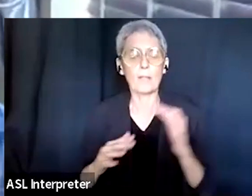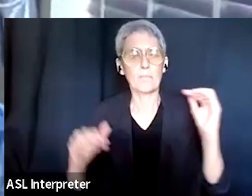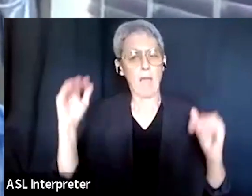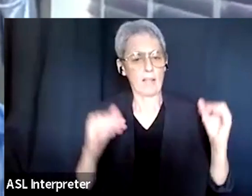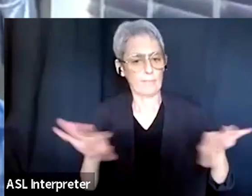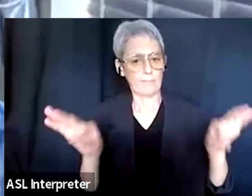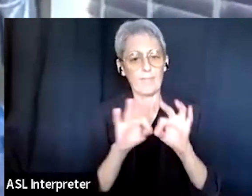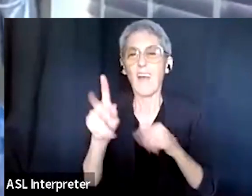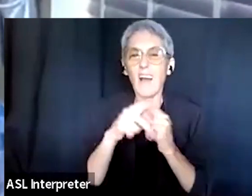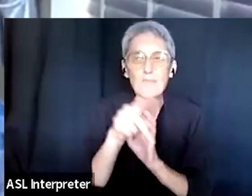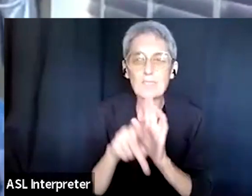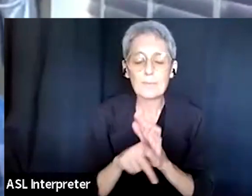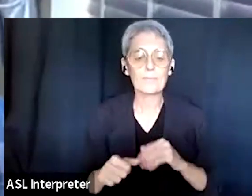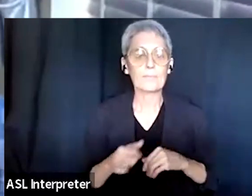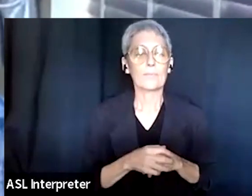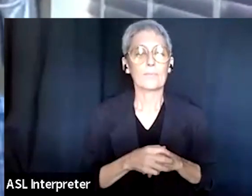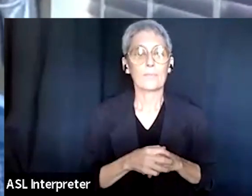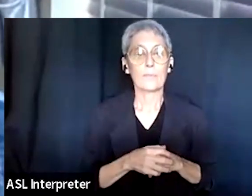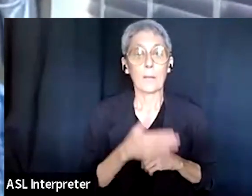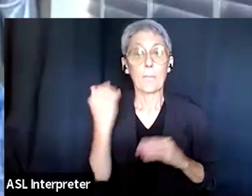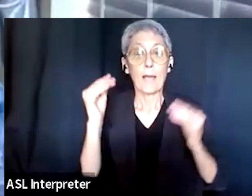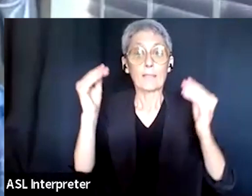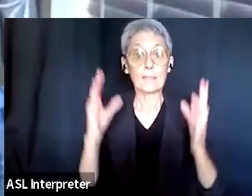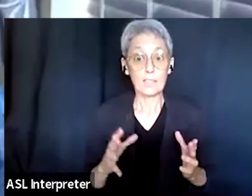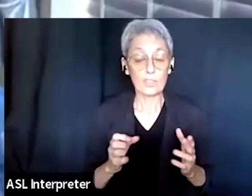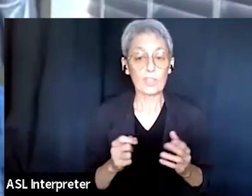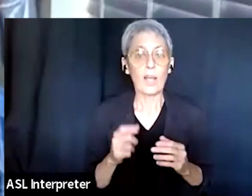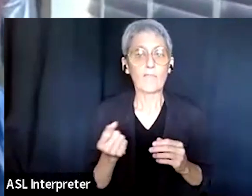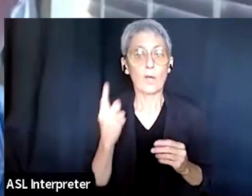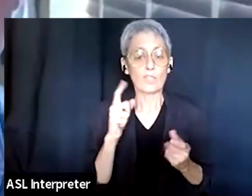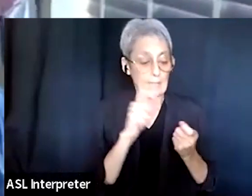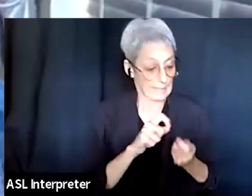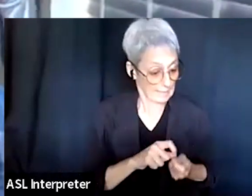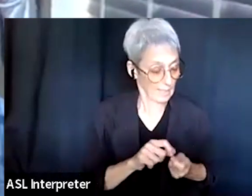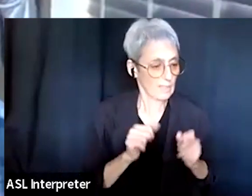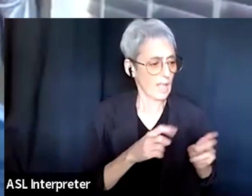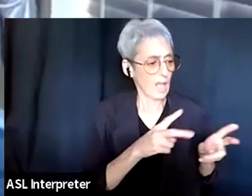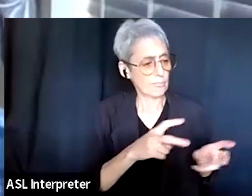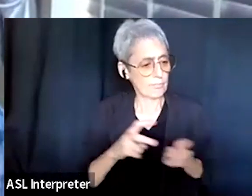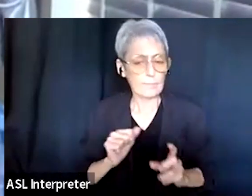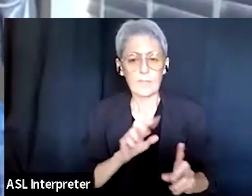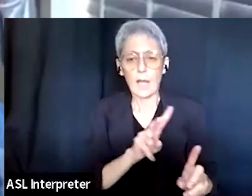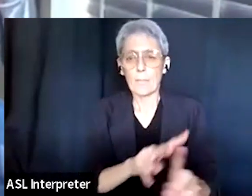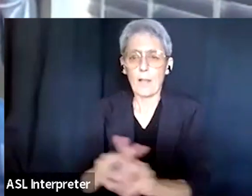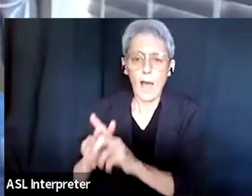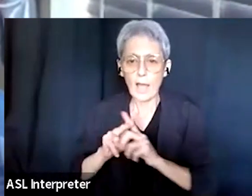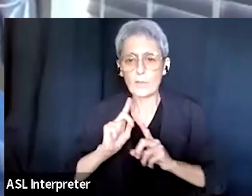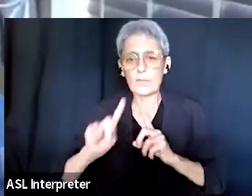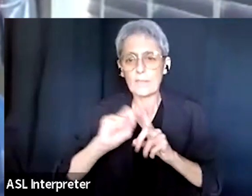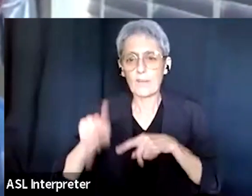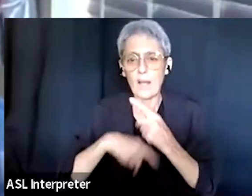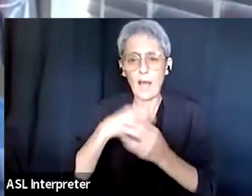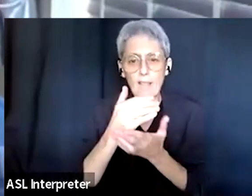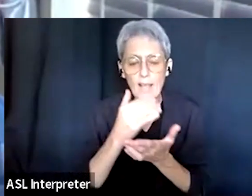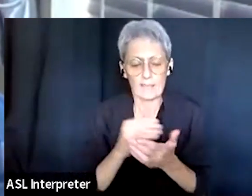the effective teachers can, having understood the detail, can run with those and apply them to many different kinds of lessons, many